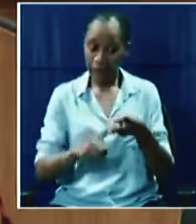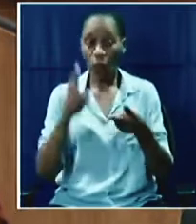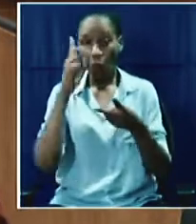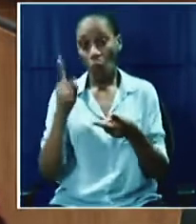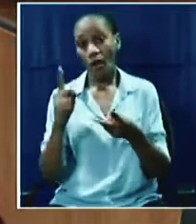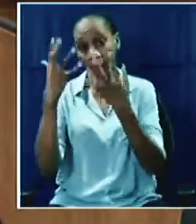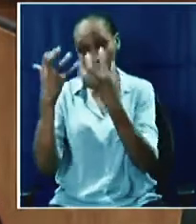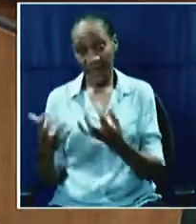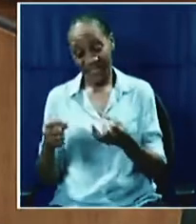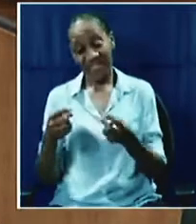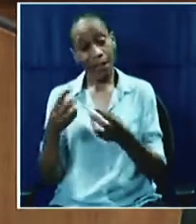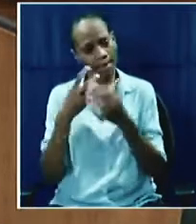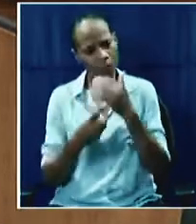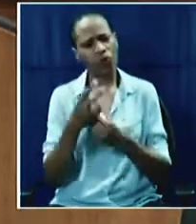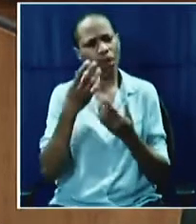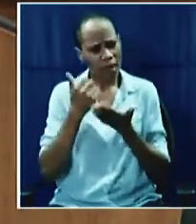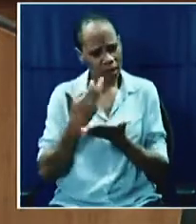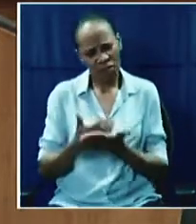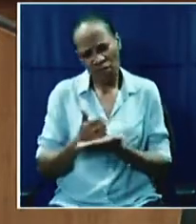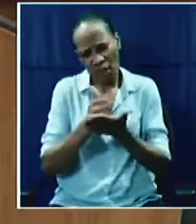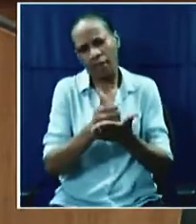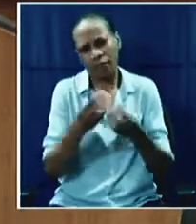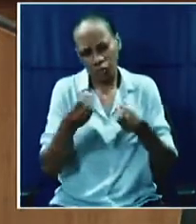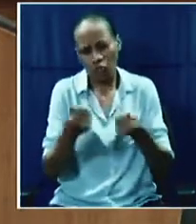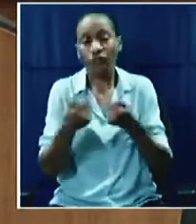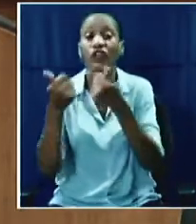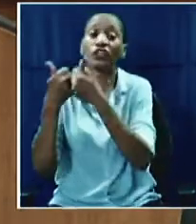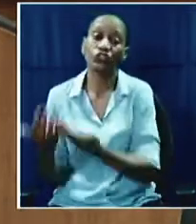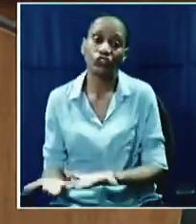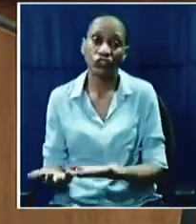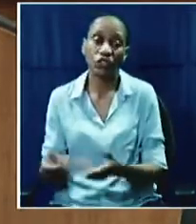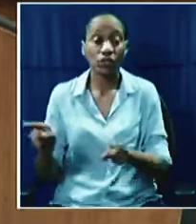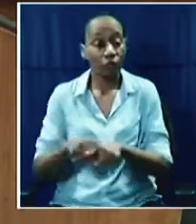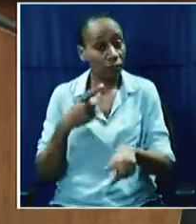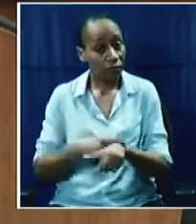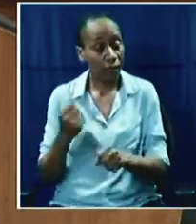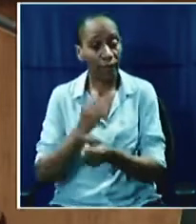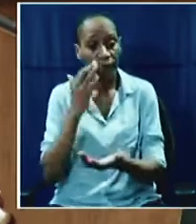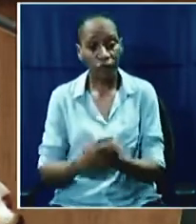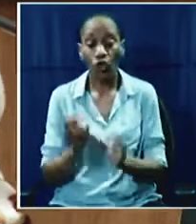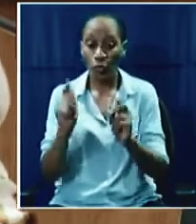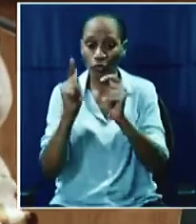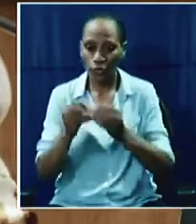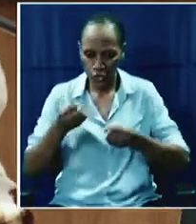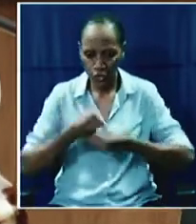towards addressing the challenges that we have identified and maximize on the